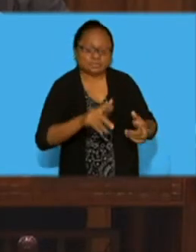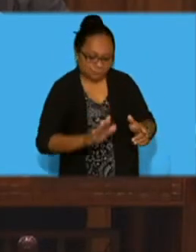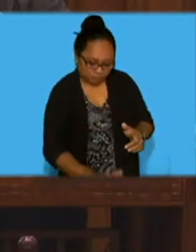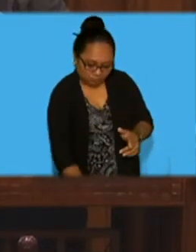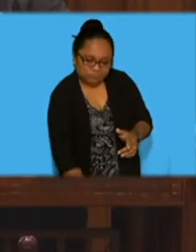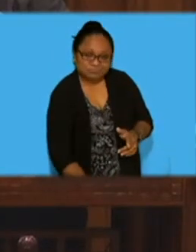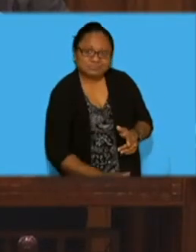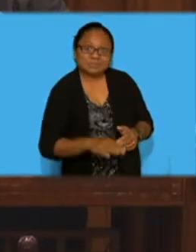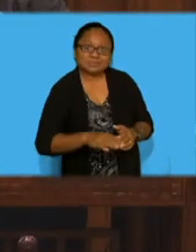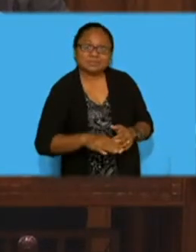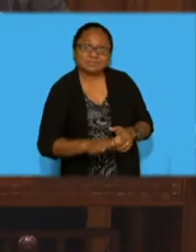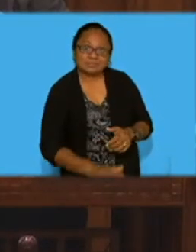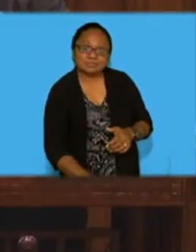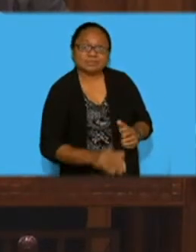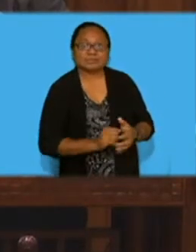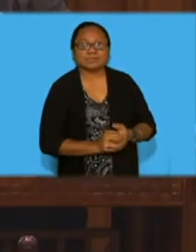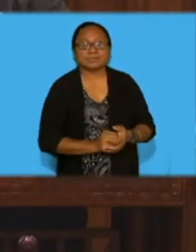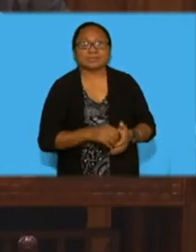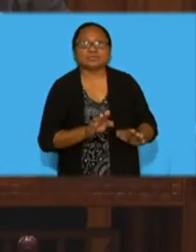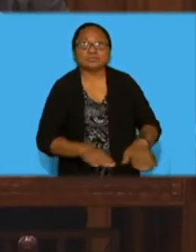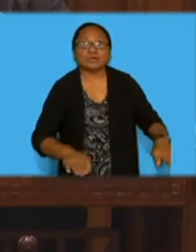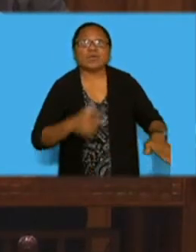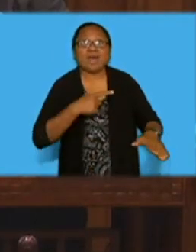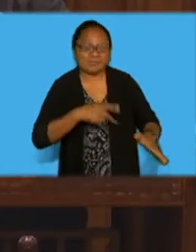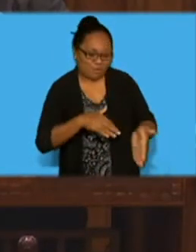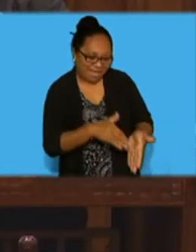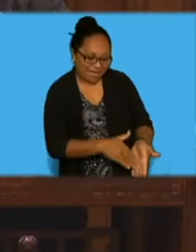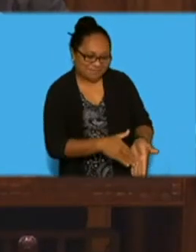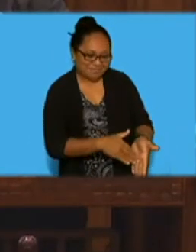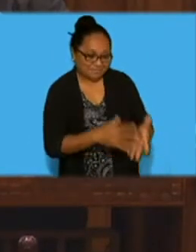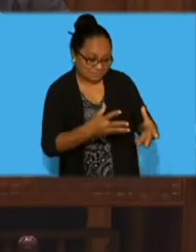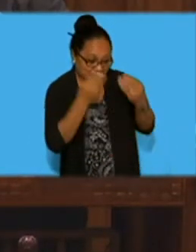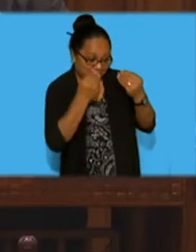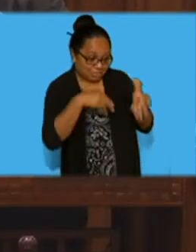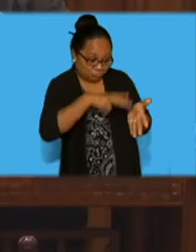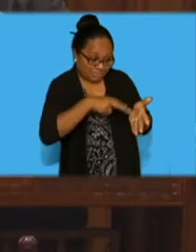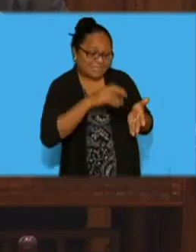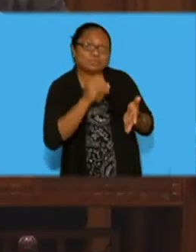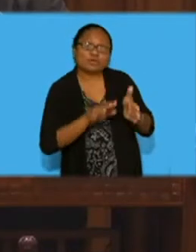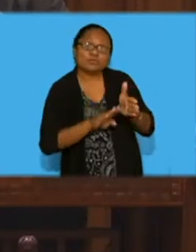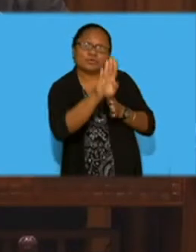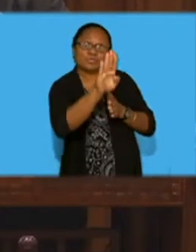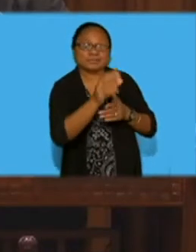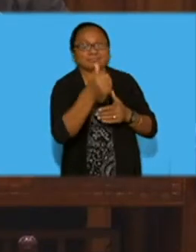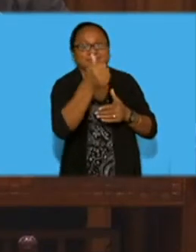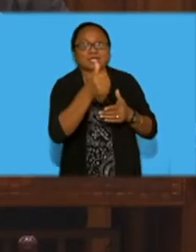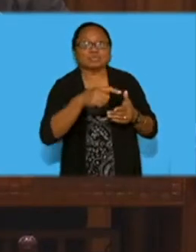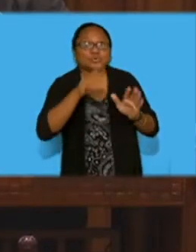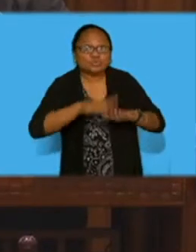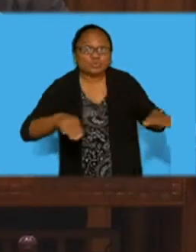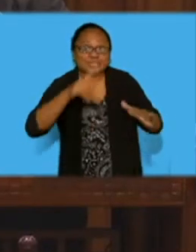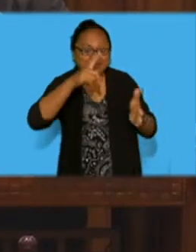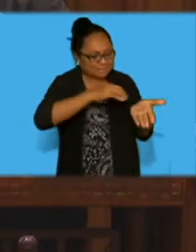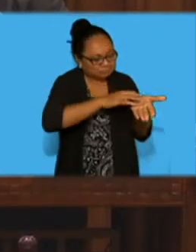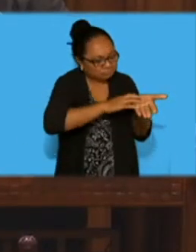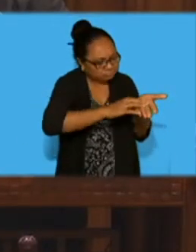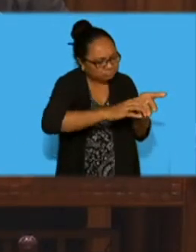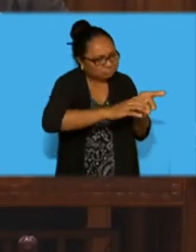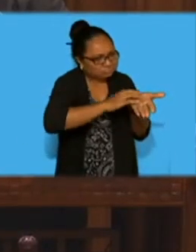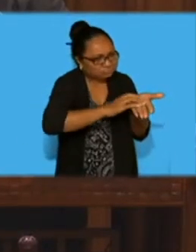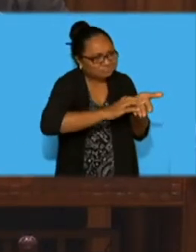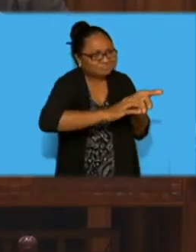age, which is the foundation for the later years. Children will be able to feel or touch the Braille